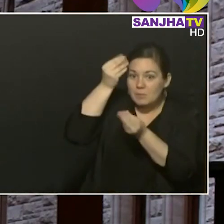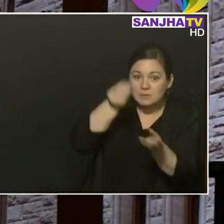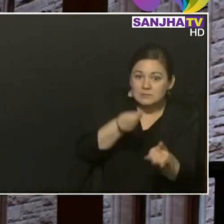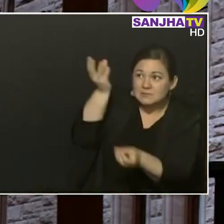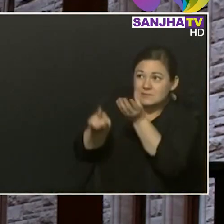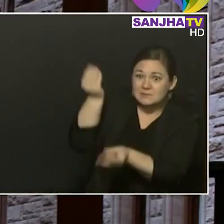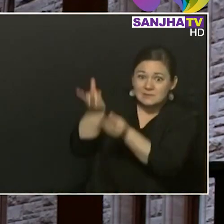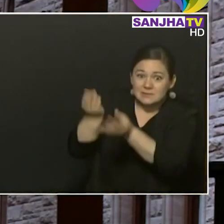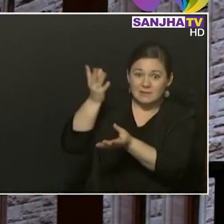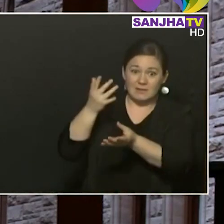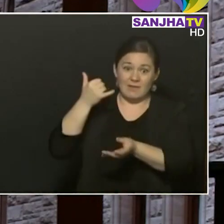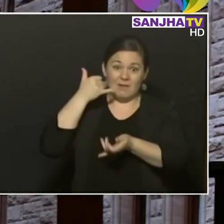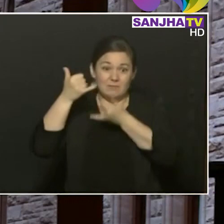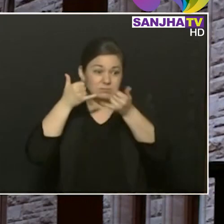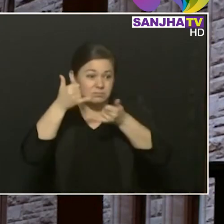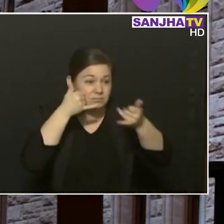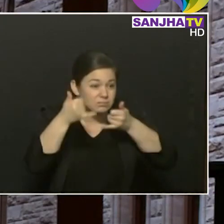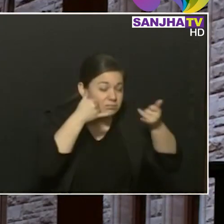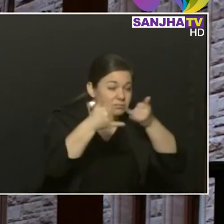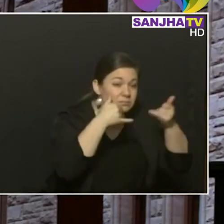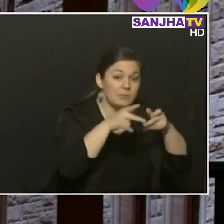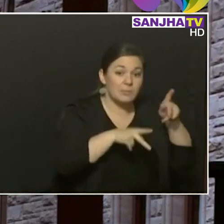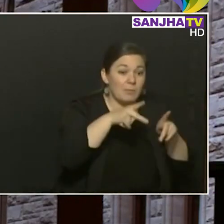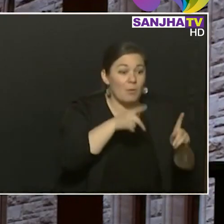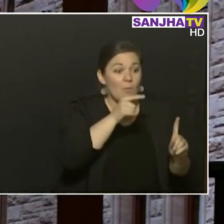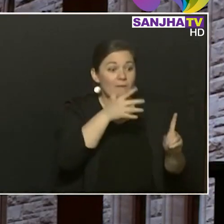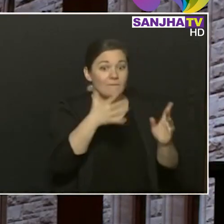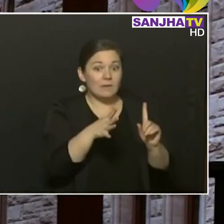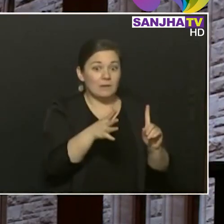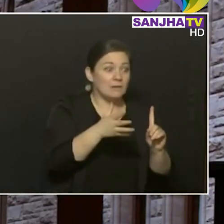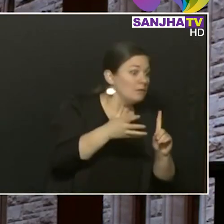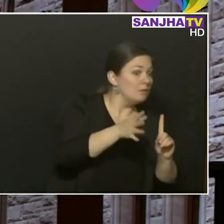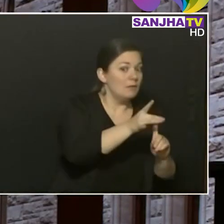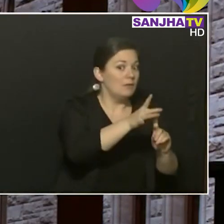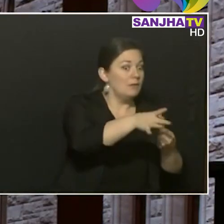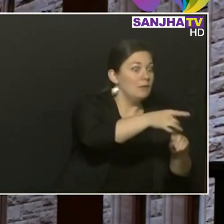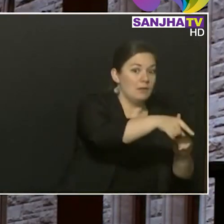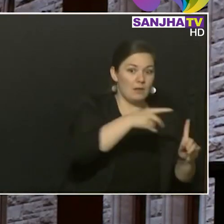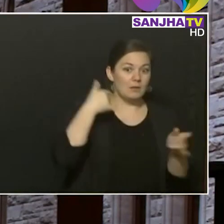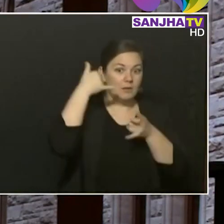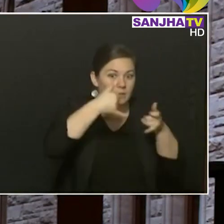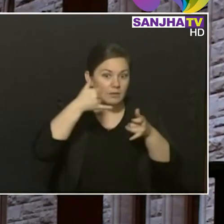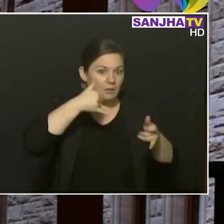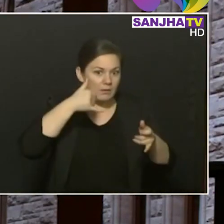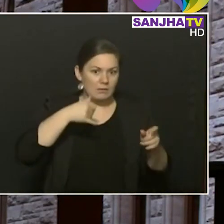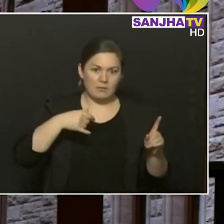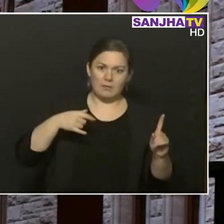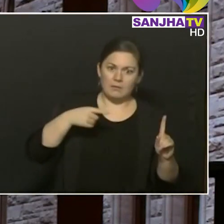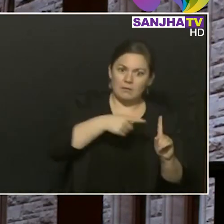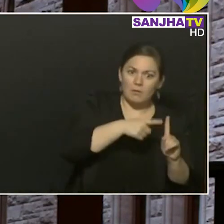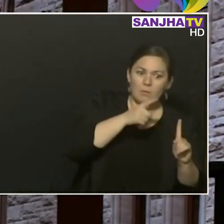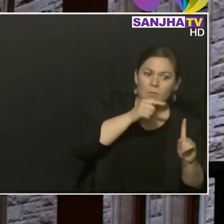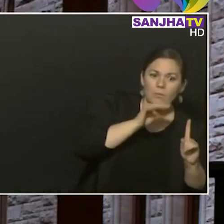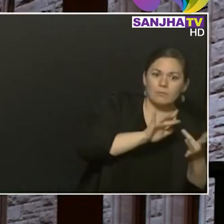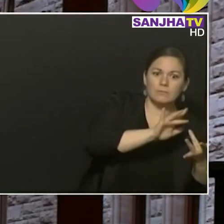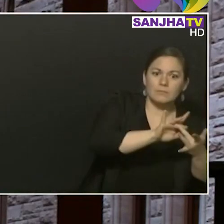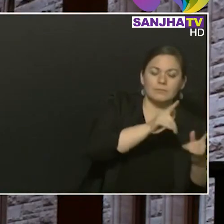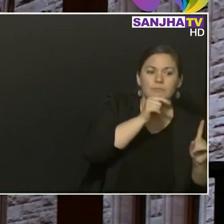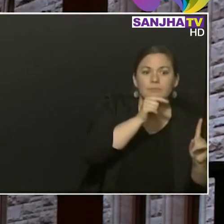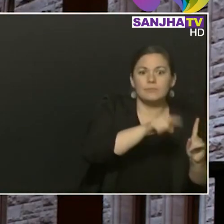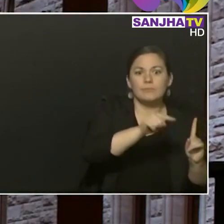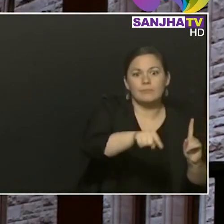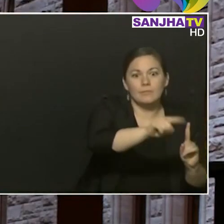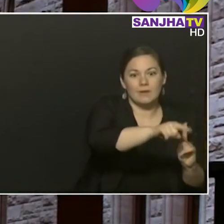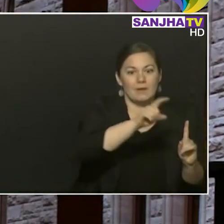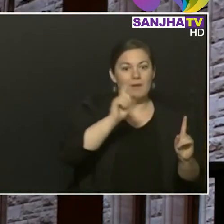management that is required. Because when you have a case, you have to go and pursue a number of people around there, and that does take time and energy to do that.